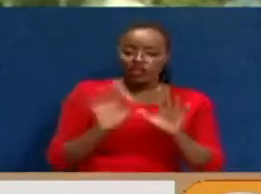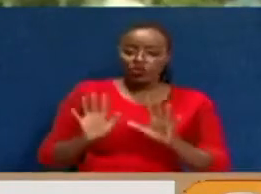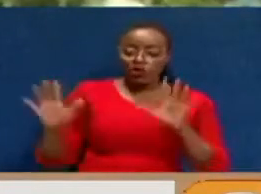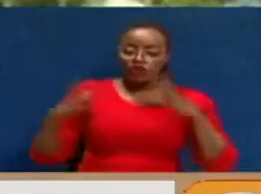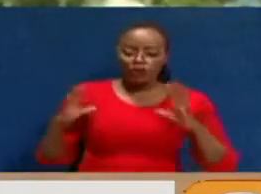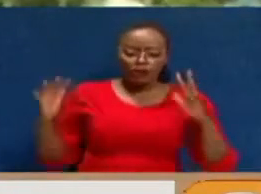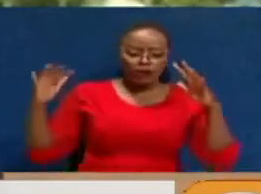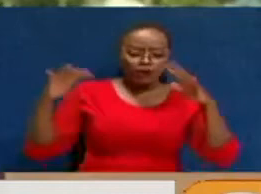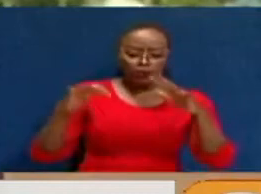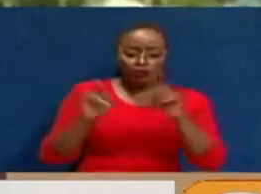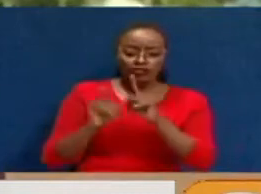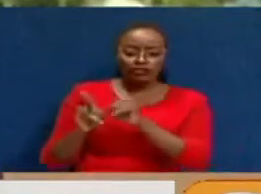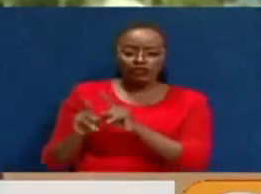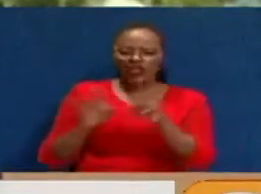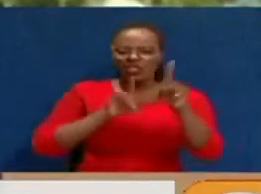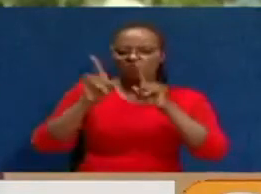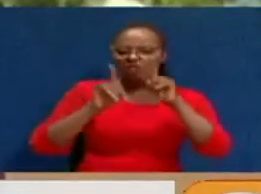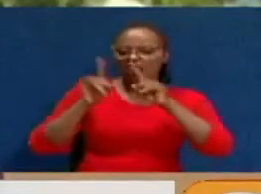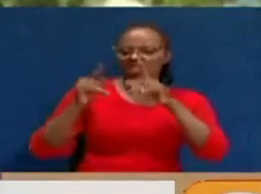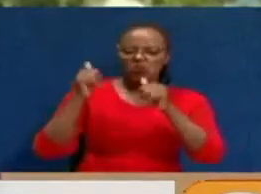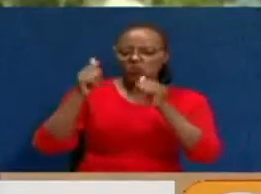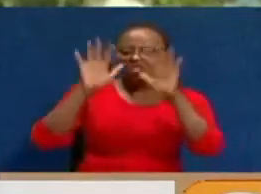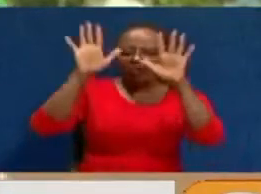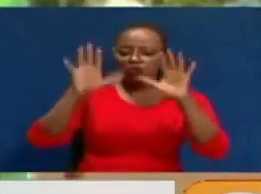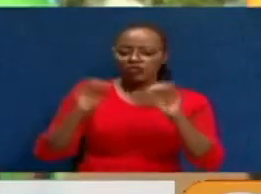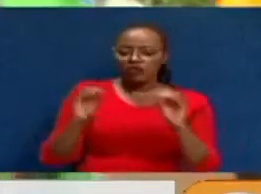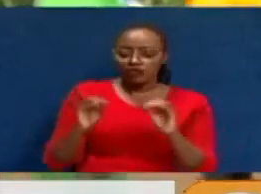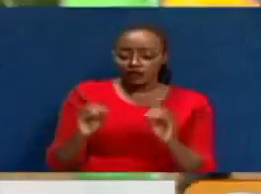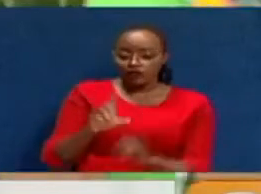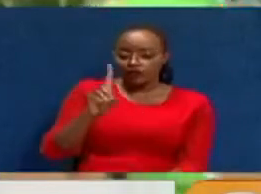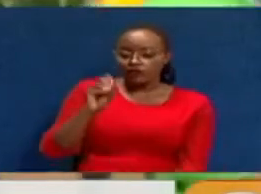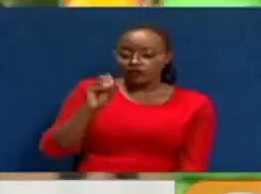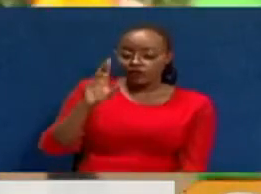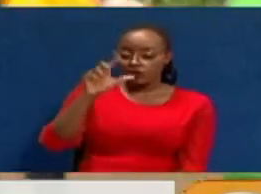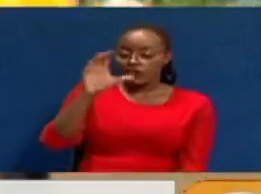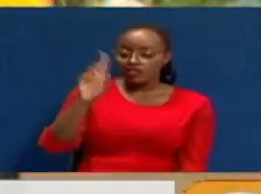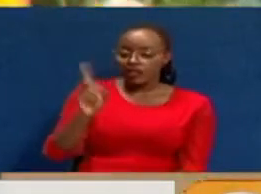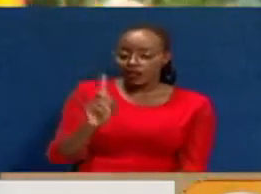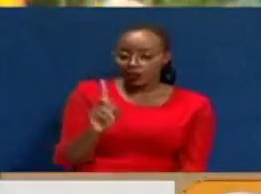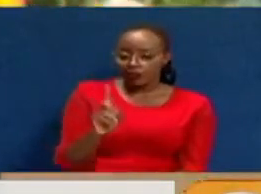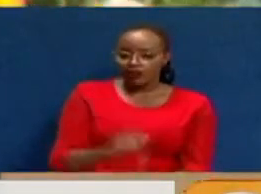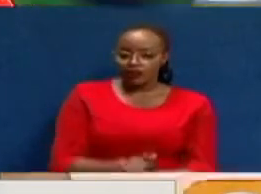avoid crowds and unnecessary travel. Dorcas Wangira, Citizen TV, Nairobi.